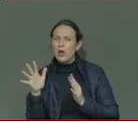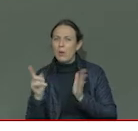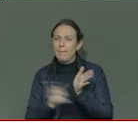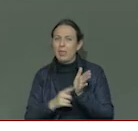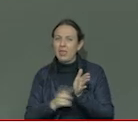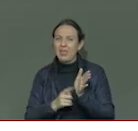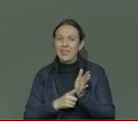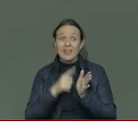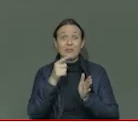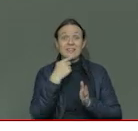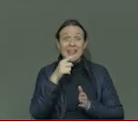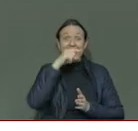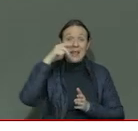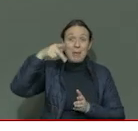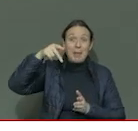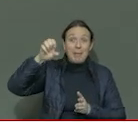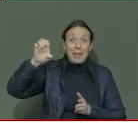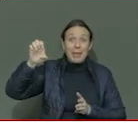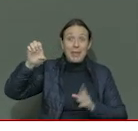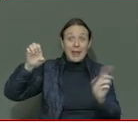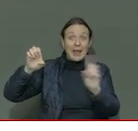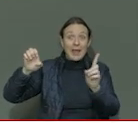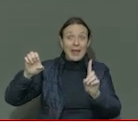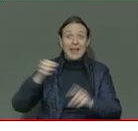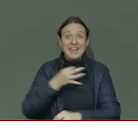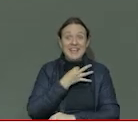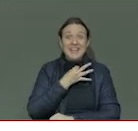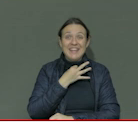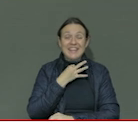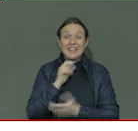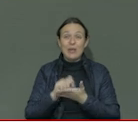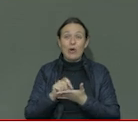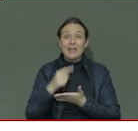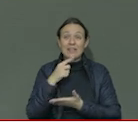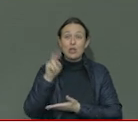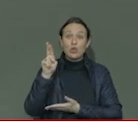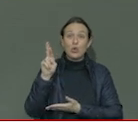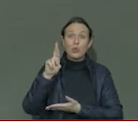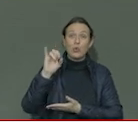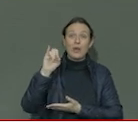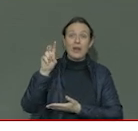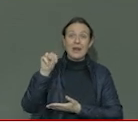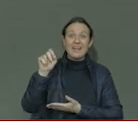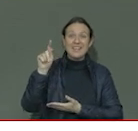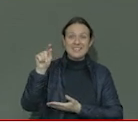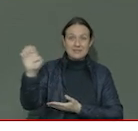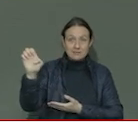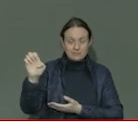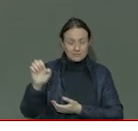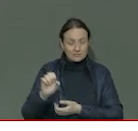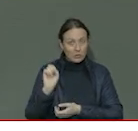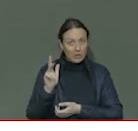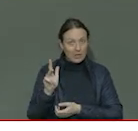to use the word pee. I want you to say, English home language learners, urinates. All right,